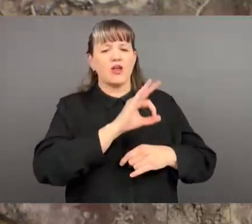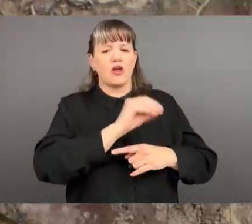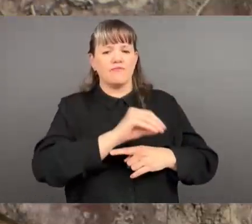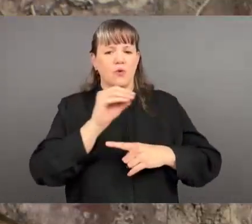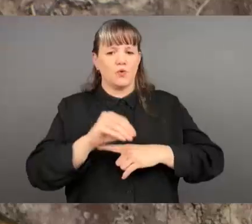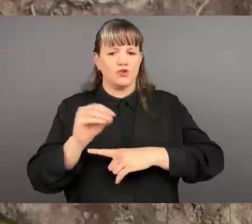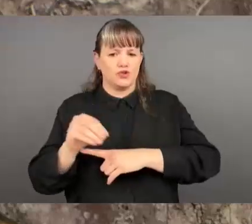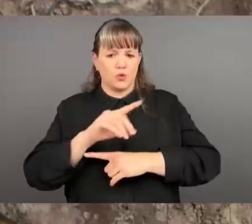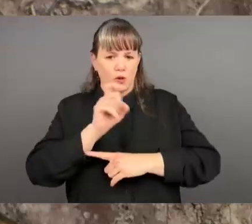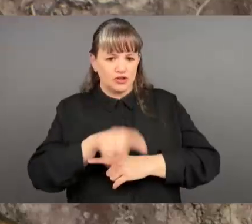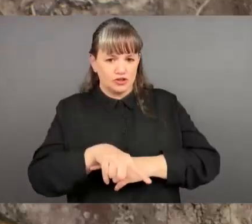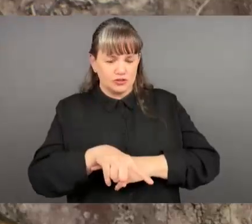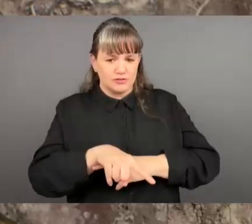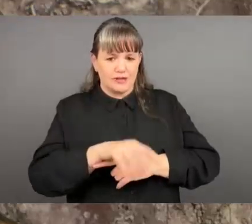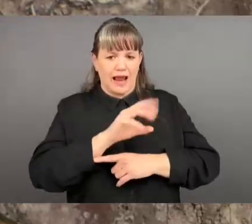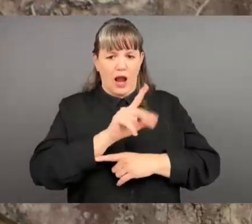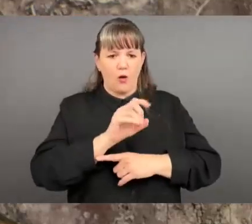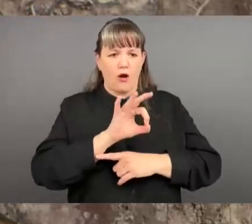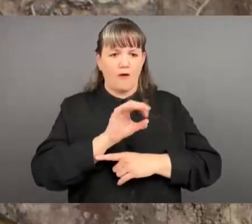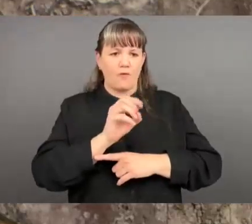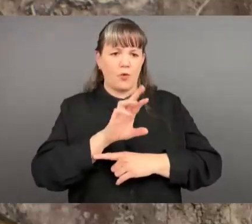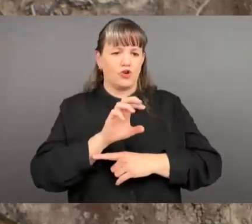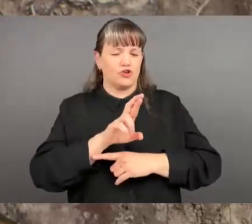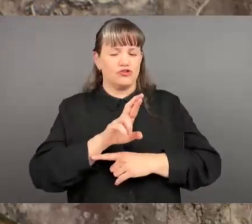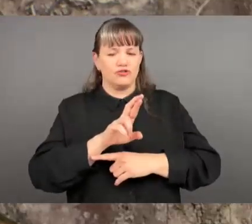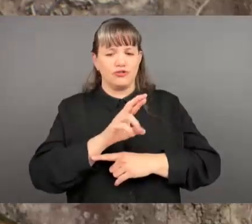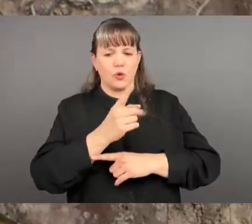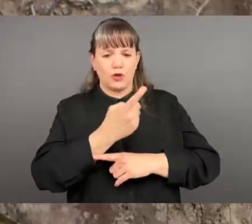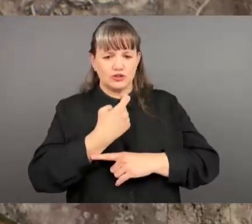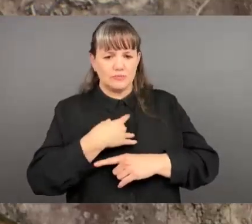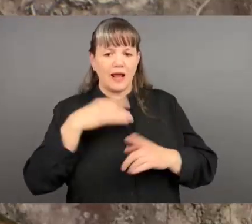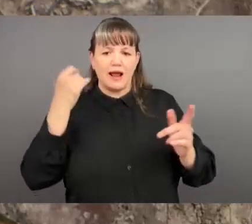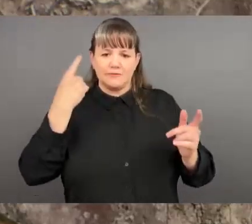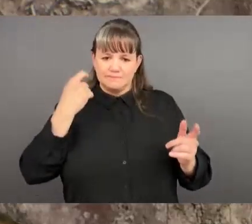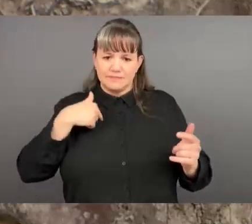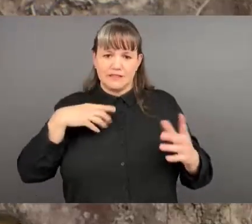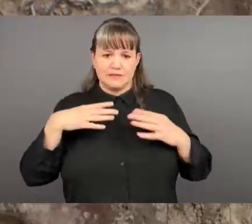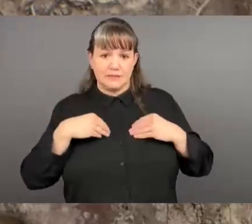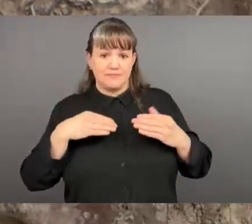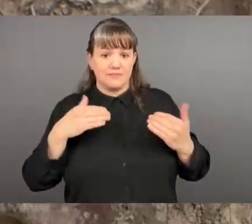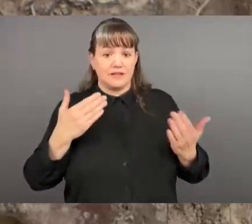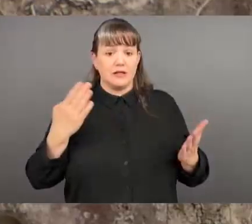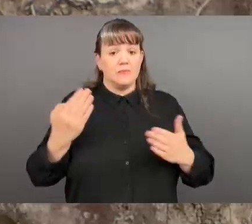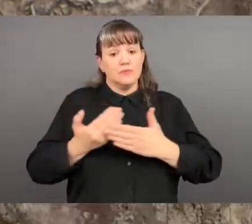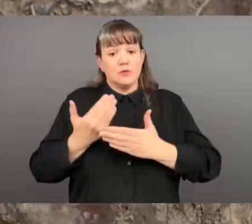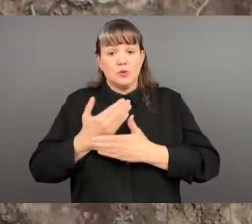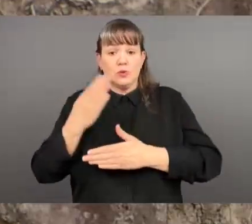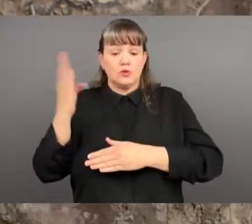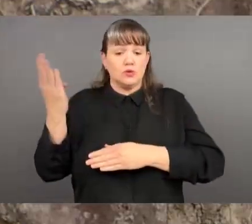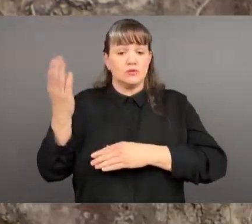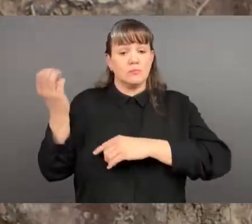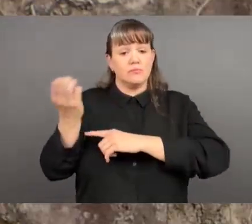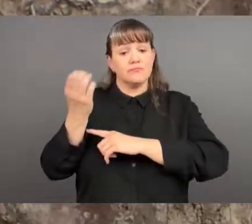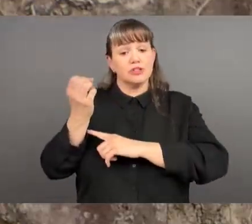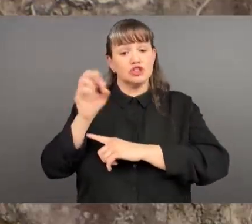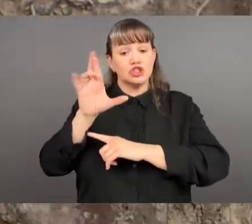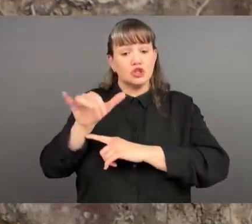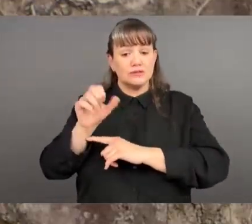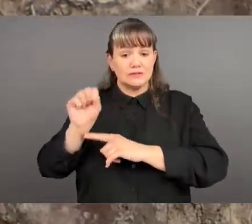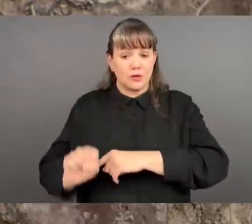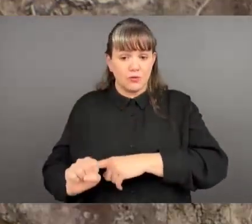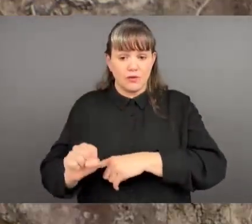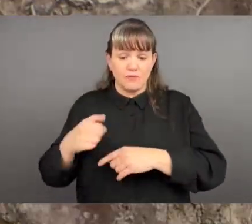South is new to this House, or new to his party anyway, Honourable Speaker, and I think that